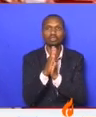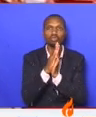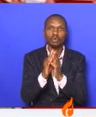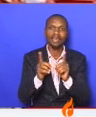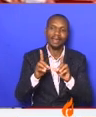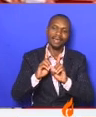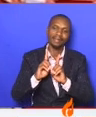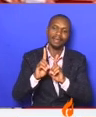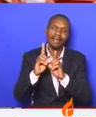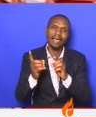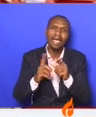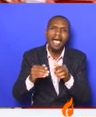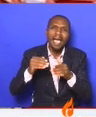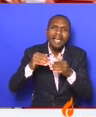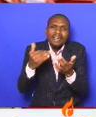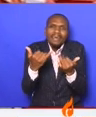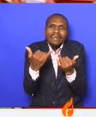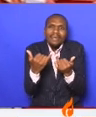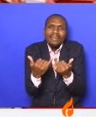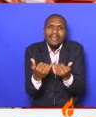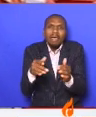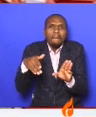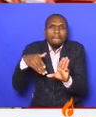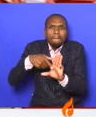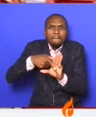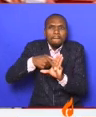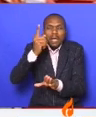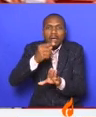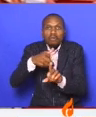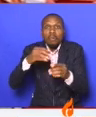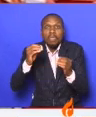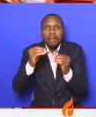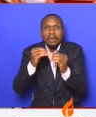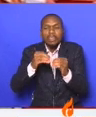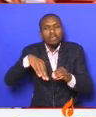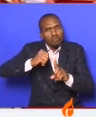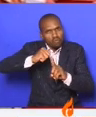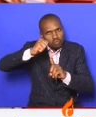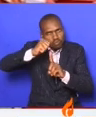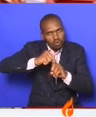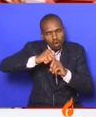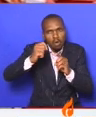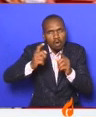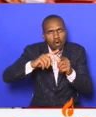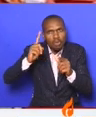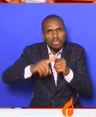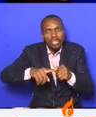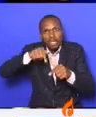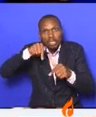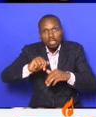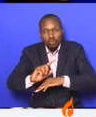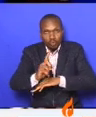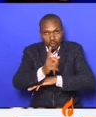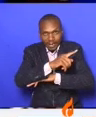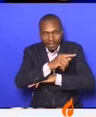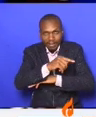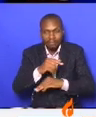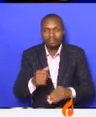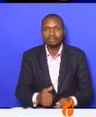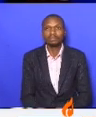this. Igento kerele regosoki wakuru wa sebi karebio kwa lazima asebi karo bili tukoli ya lerom.